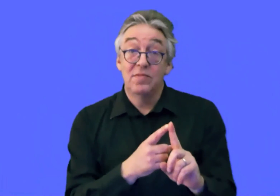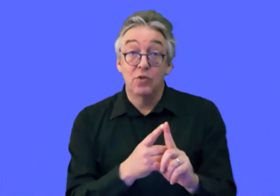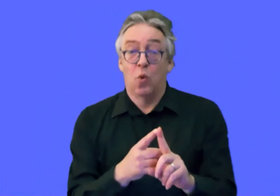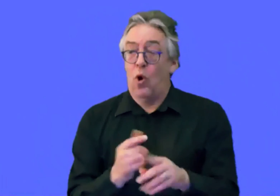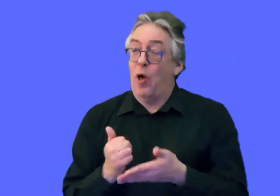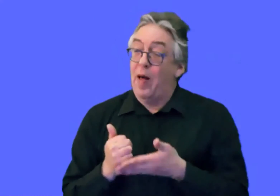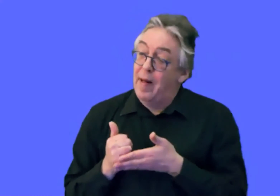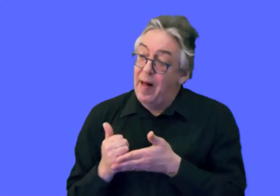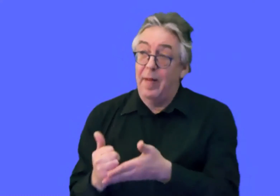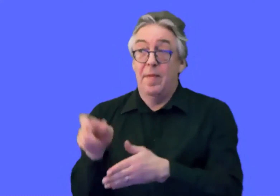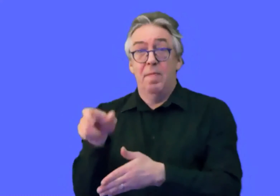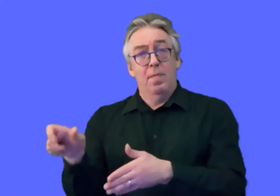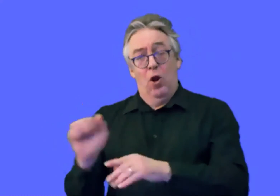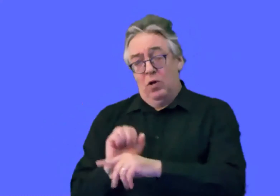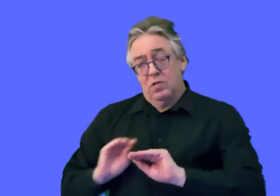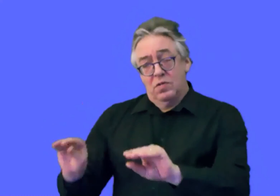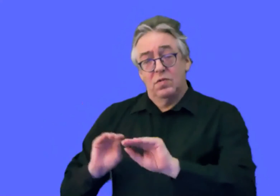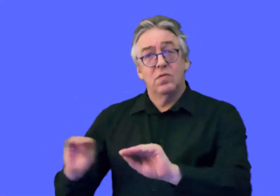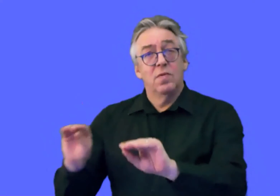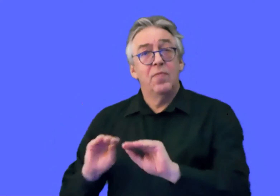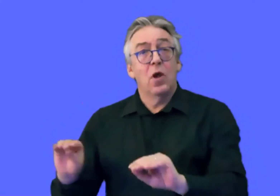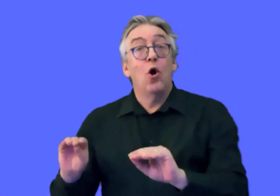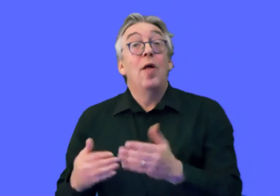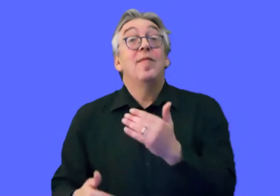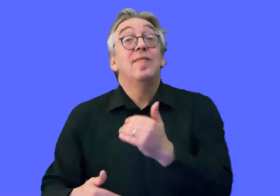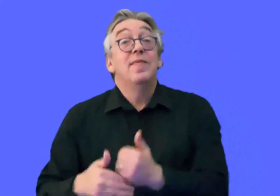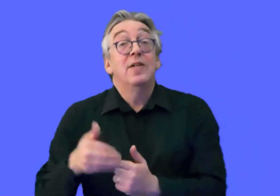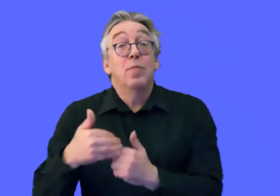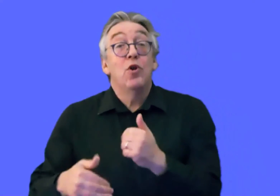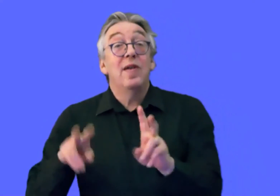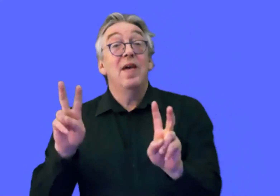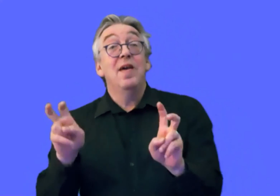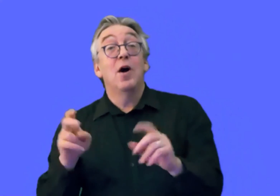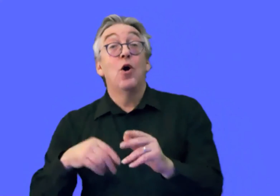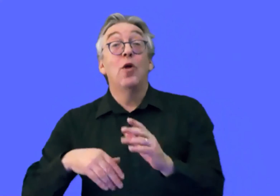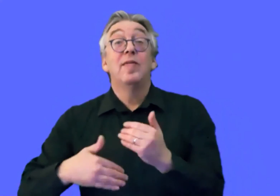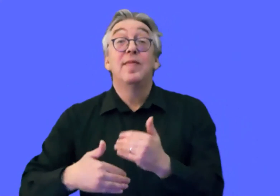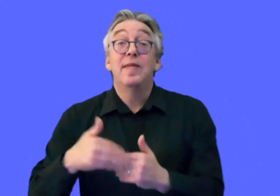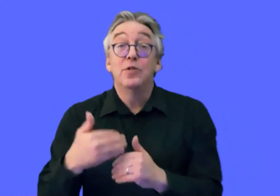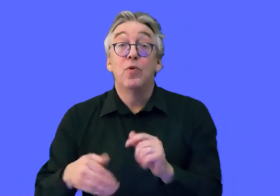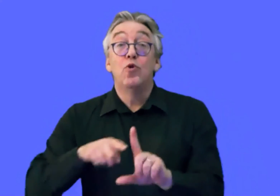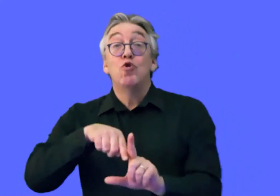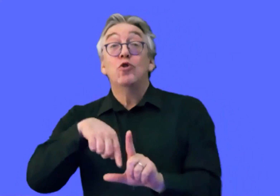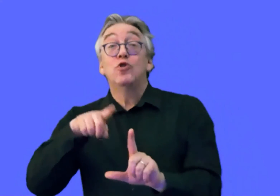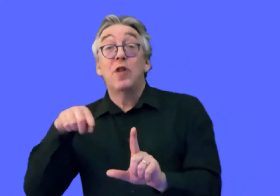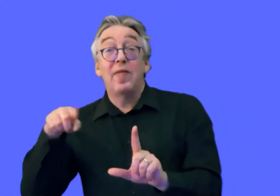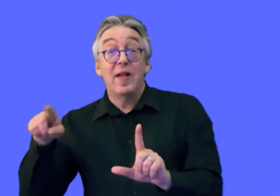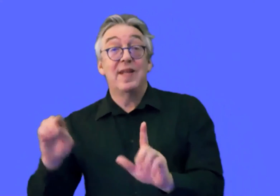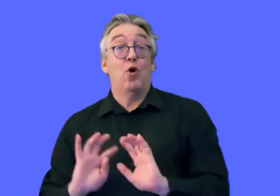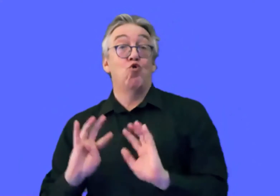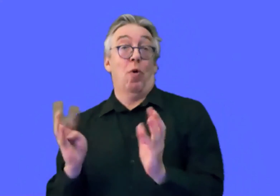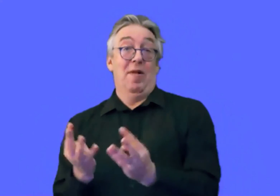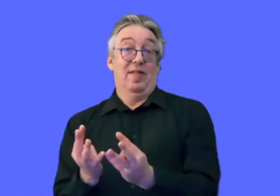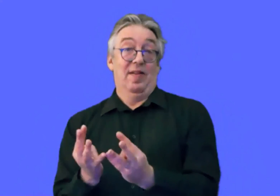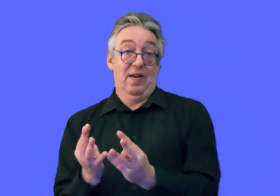Statistics Technical Working Committee, whose aim is to strengthen the stakeholder collaboration to